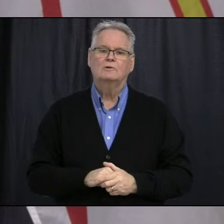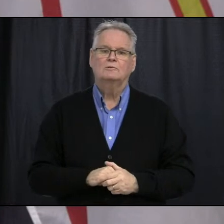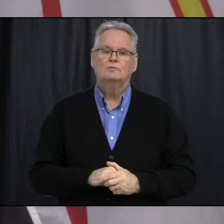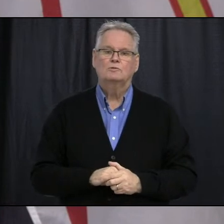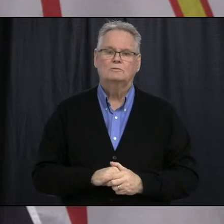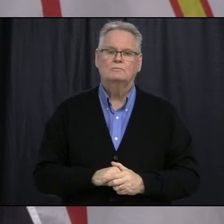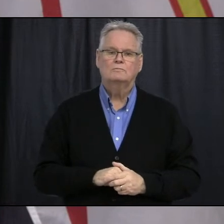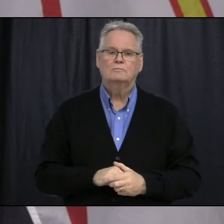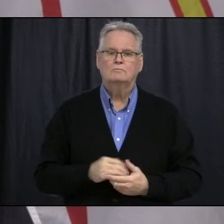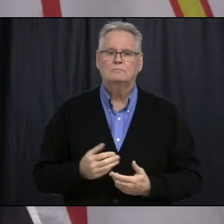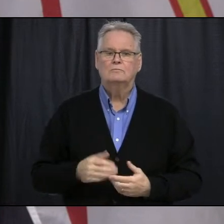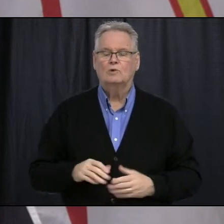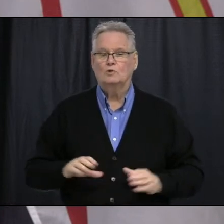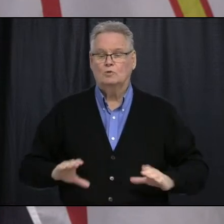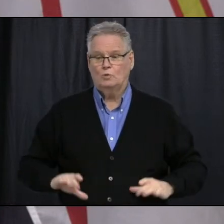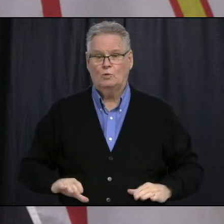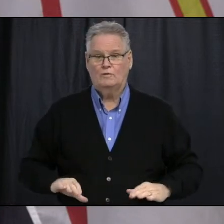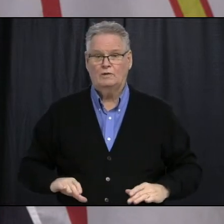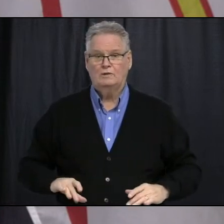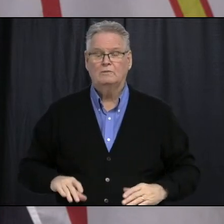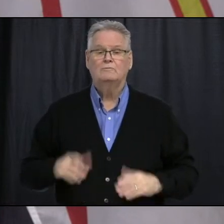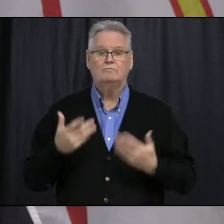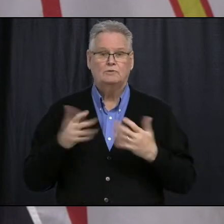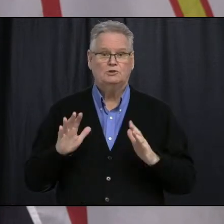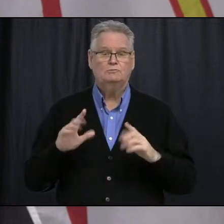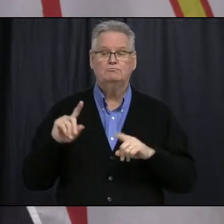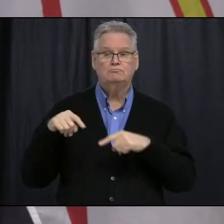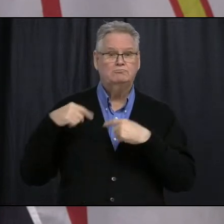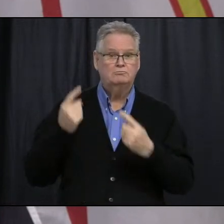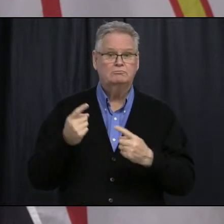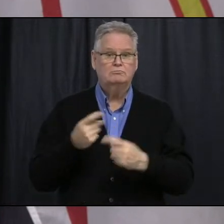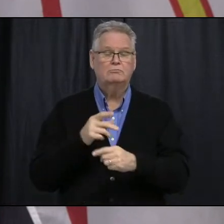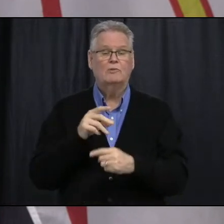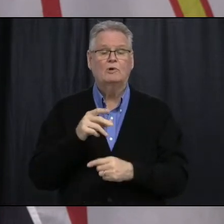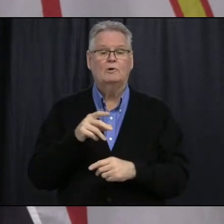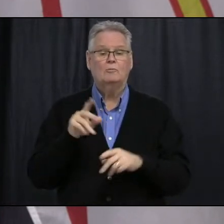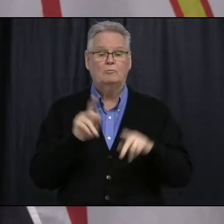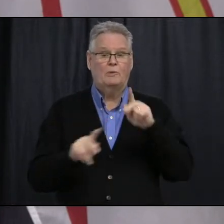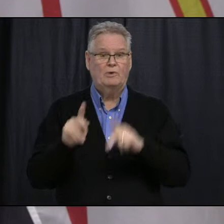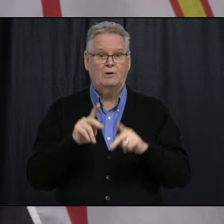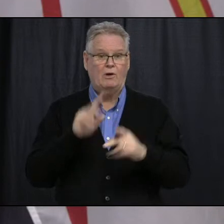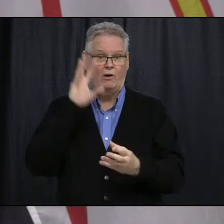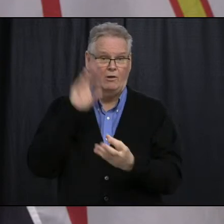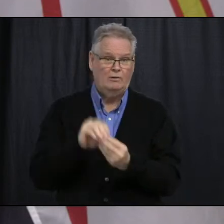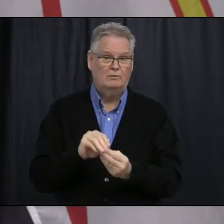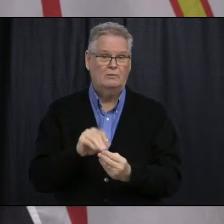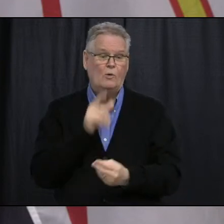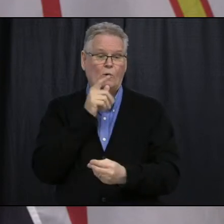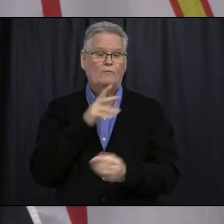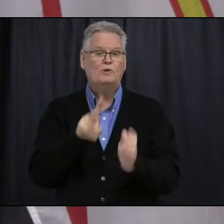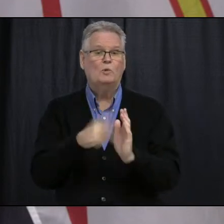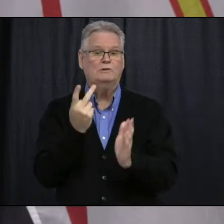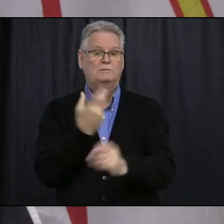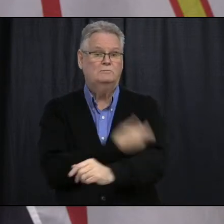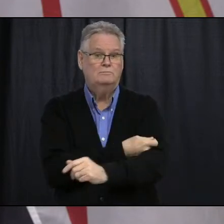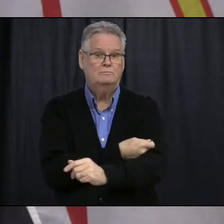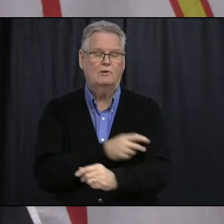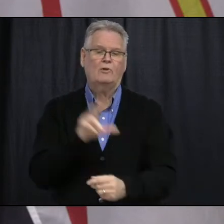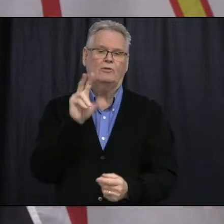received notification that our vaccine supply will significantly increase in the coming weeks, and we expect to receive about